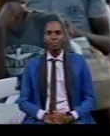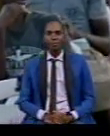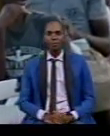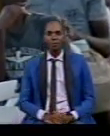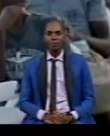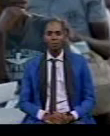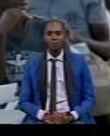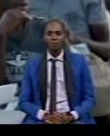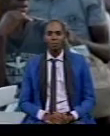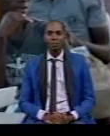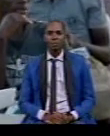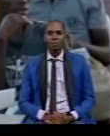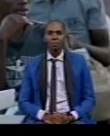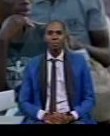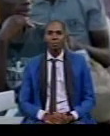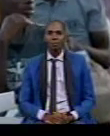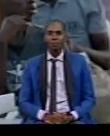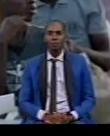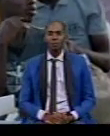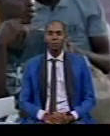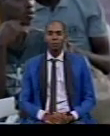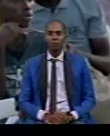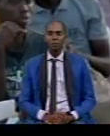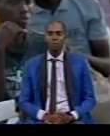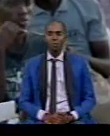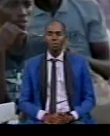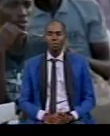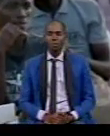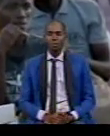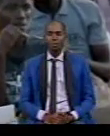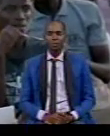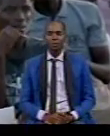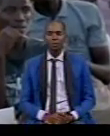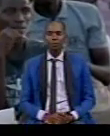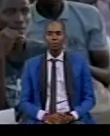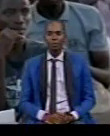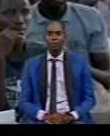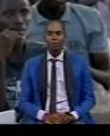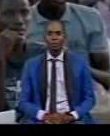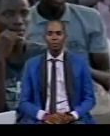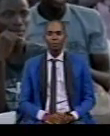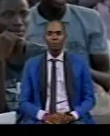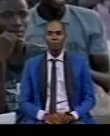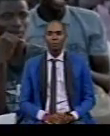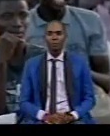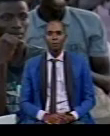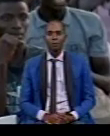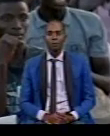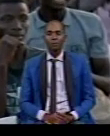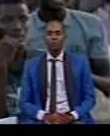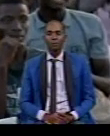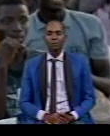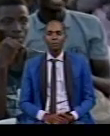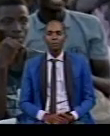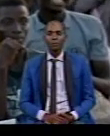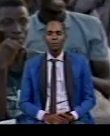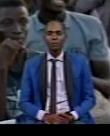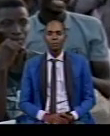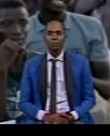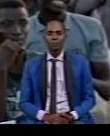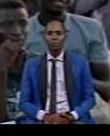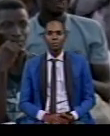my life, in my heart. Yes, I give myself to the Lord fully, completely, without